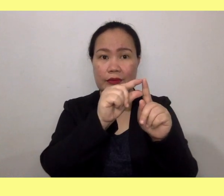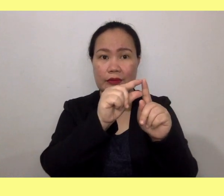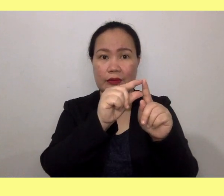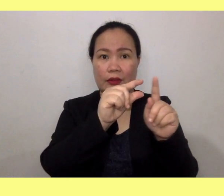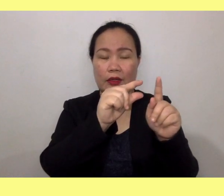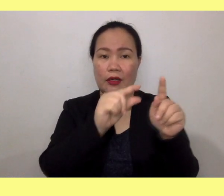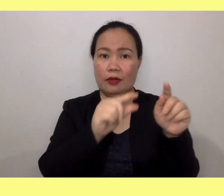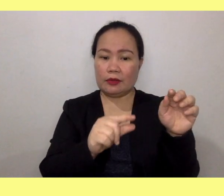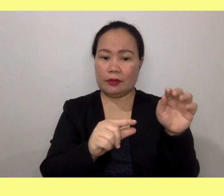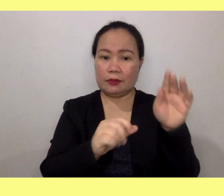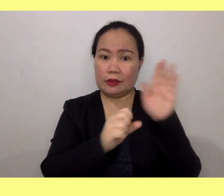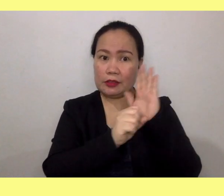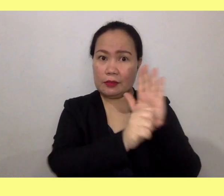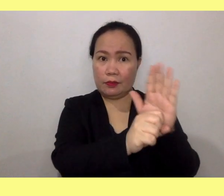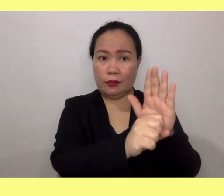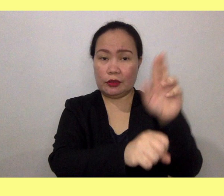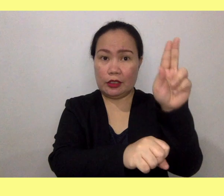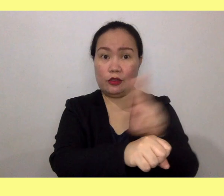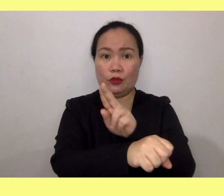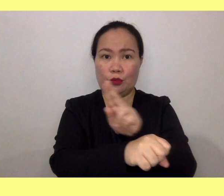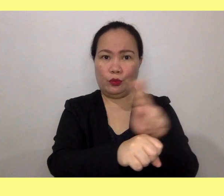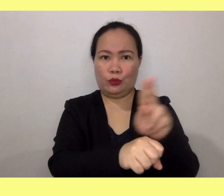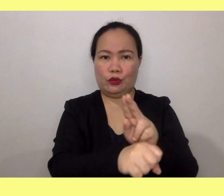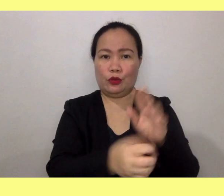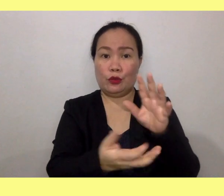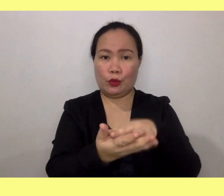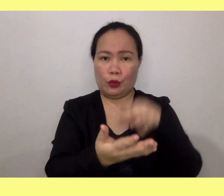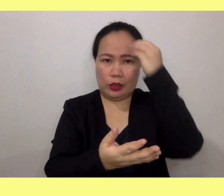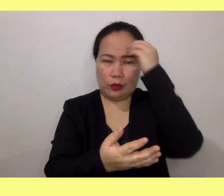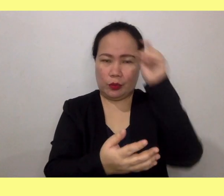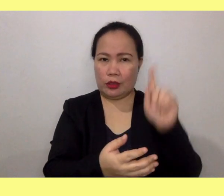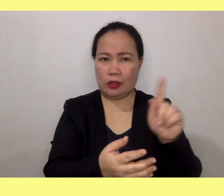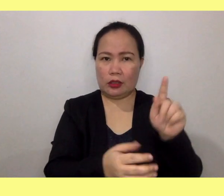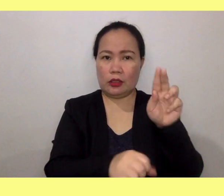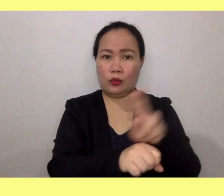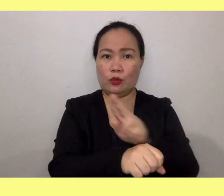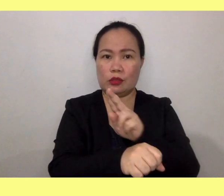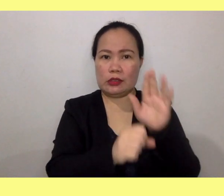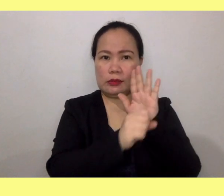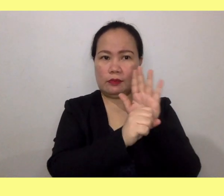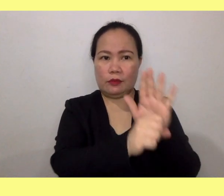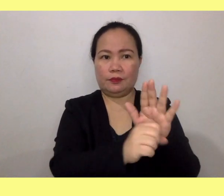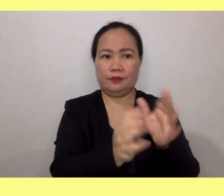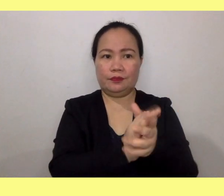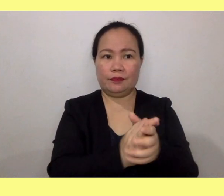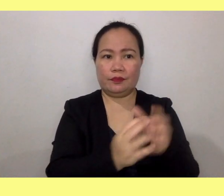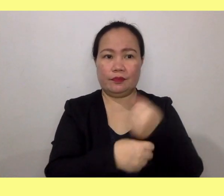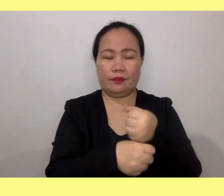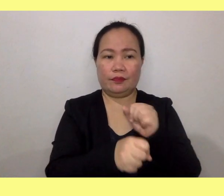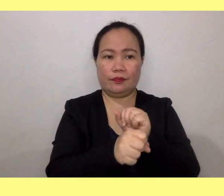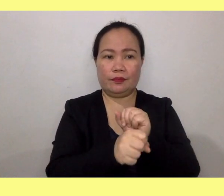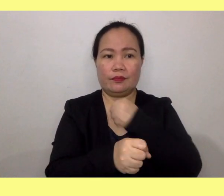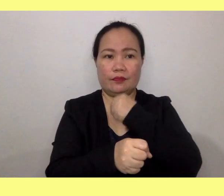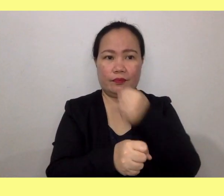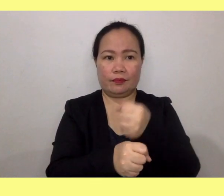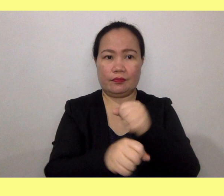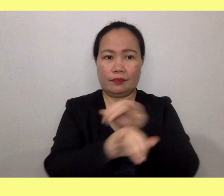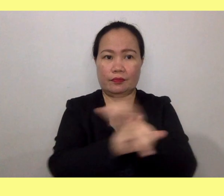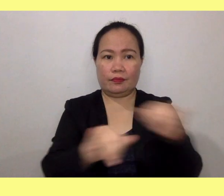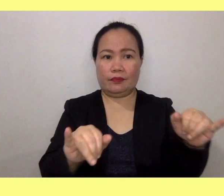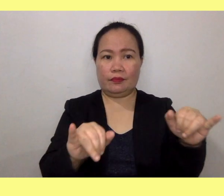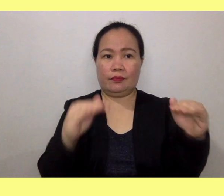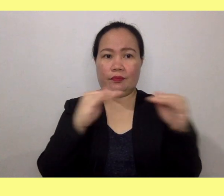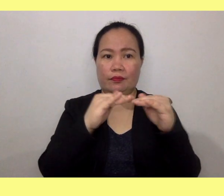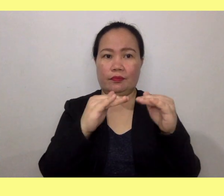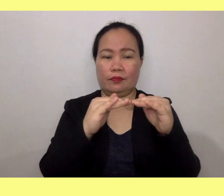what symbol to be used. So ano-ano ba yung mga yon? So make sure to use an inequality appropriate for